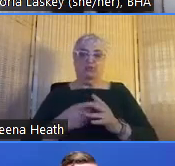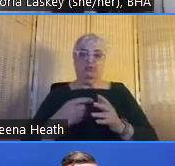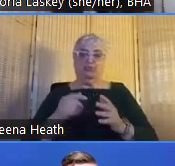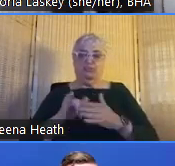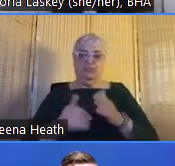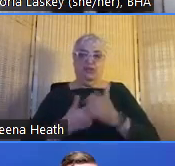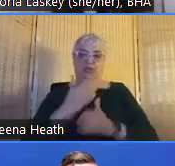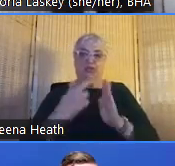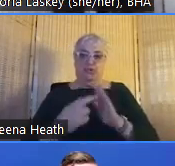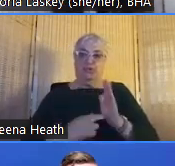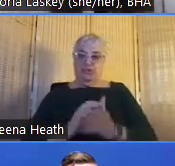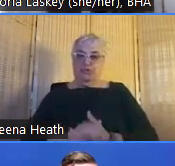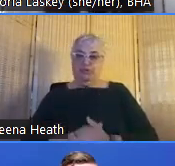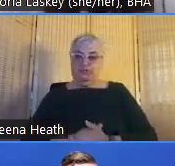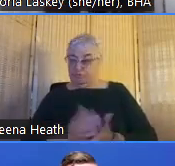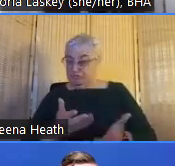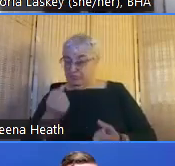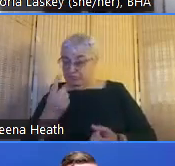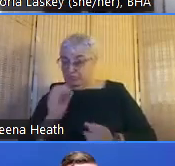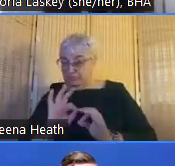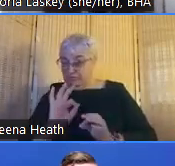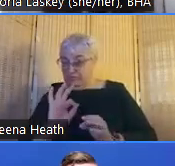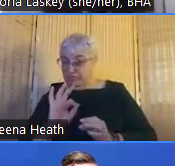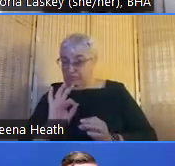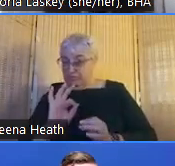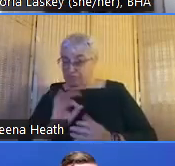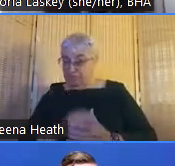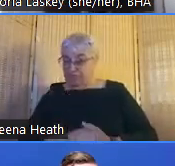under these rules. Did that help, Elizabeth?